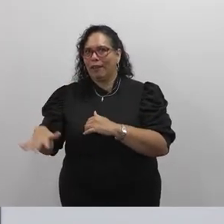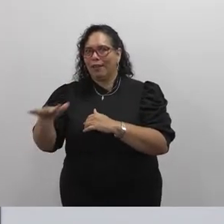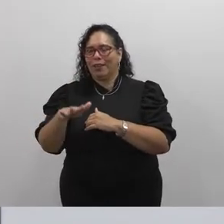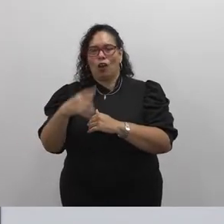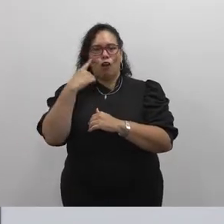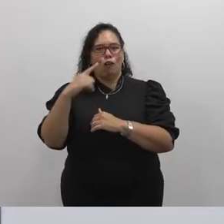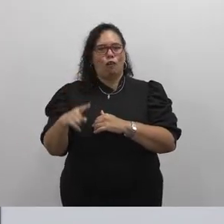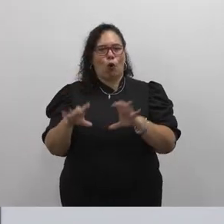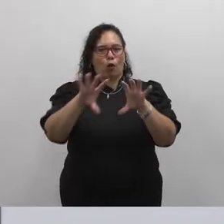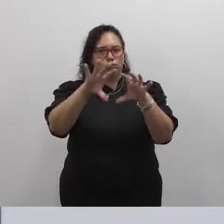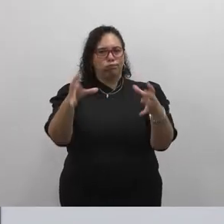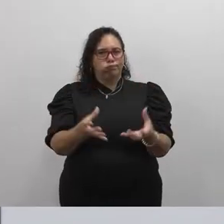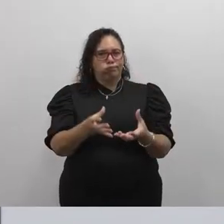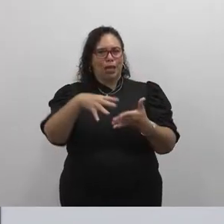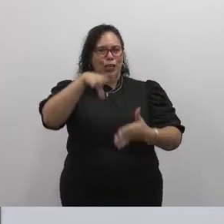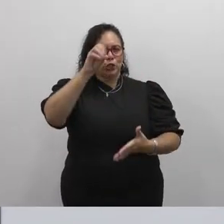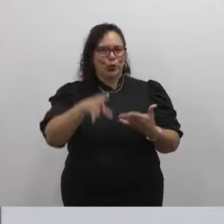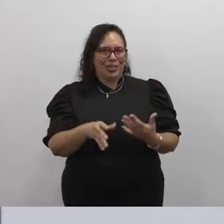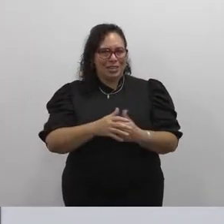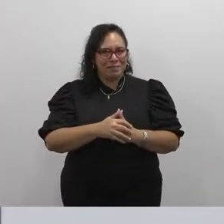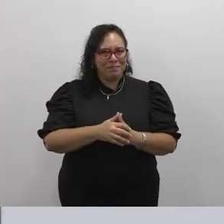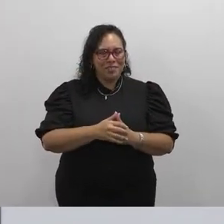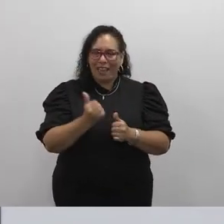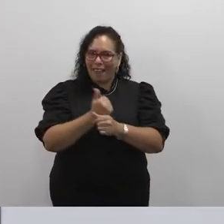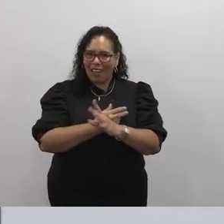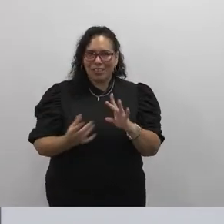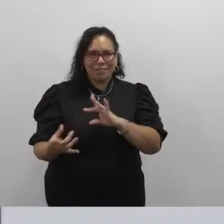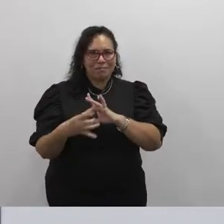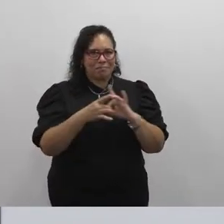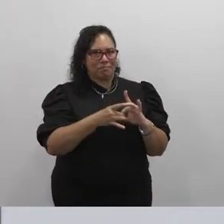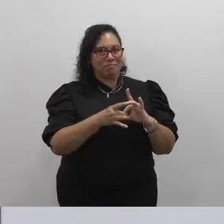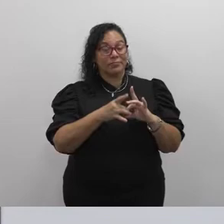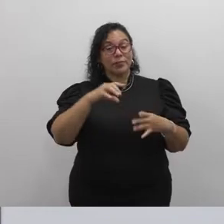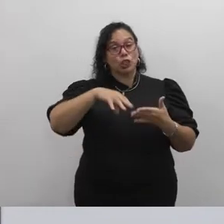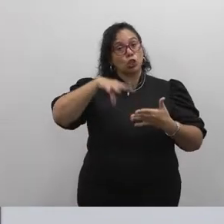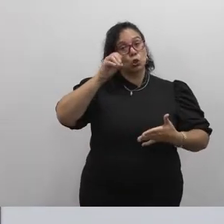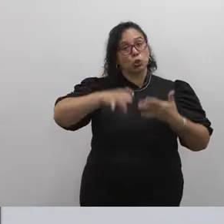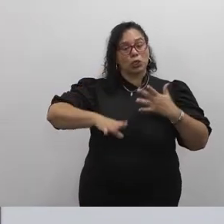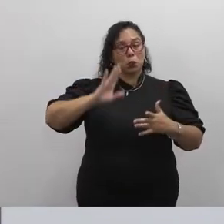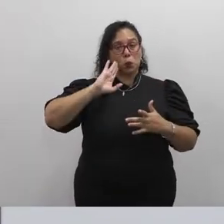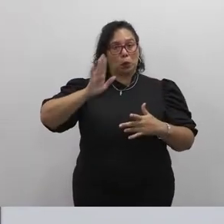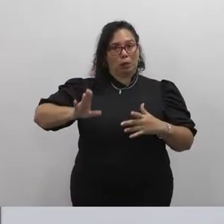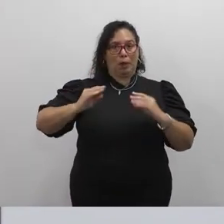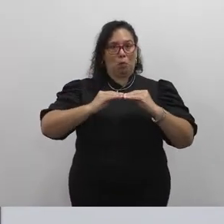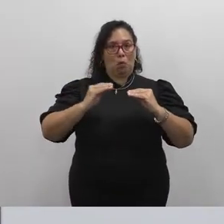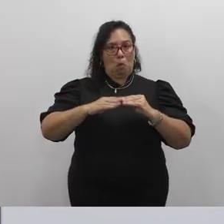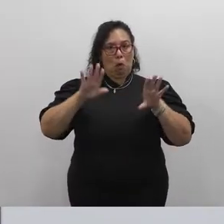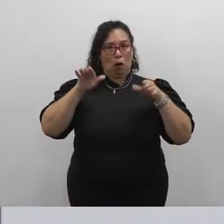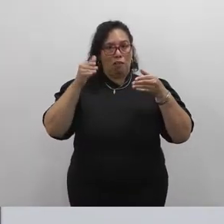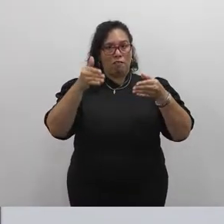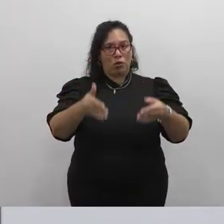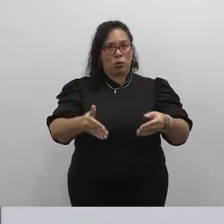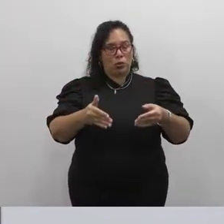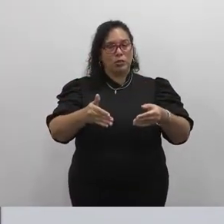right? So everything absolutely ties in. We know students are going to be a whole lot more focused as they embark on